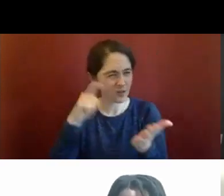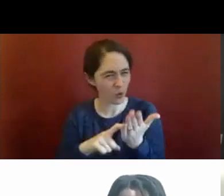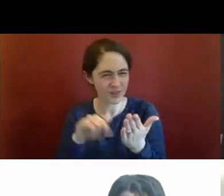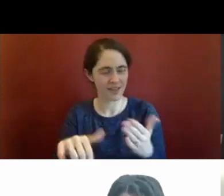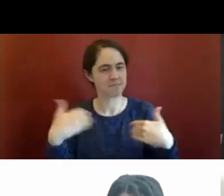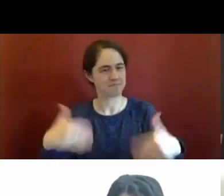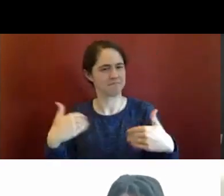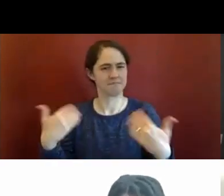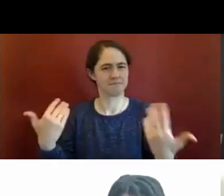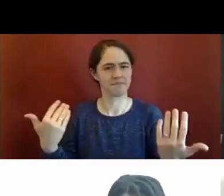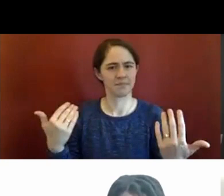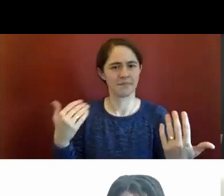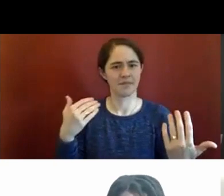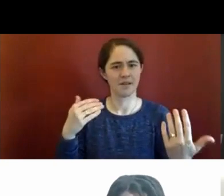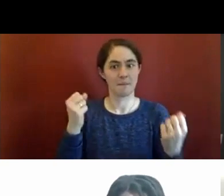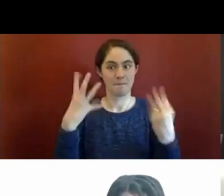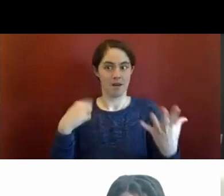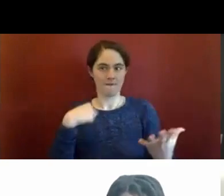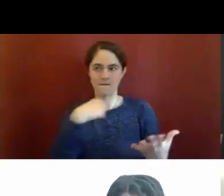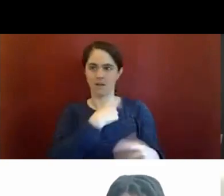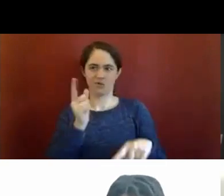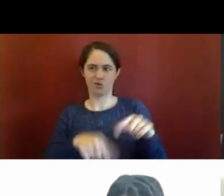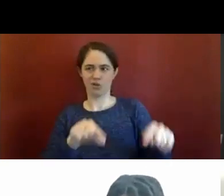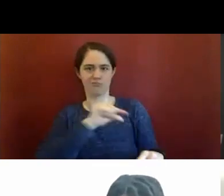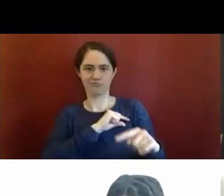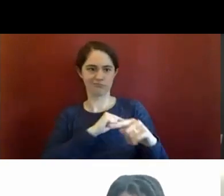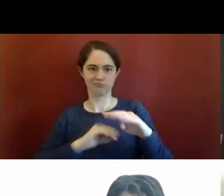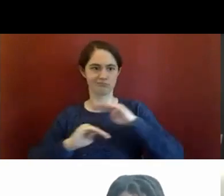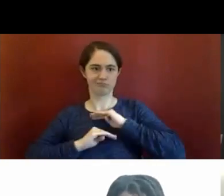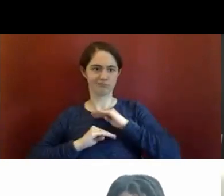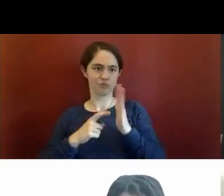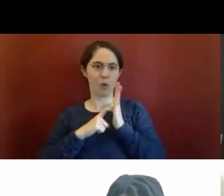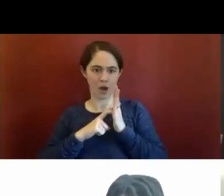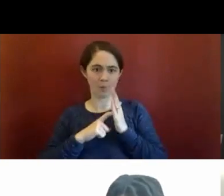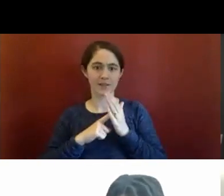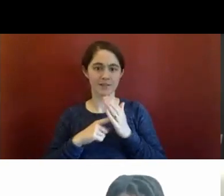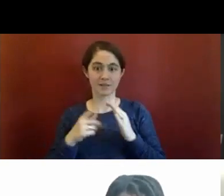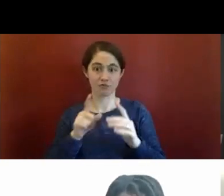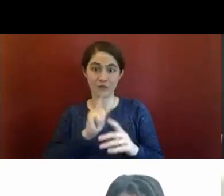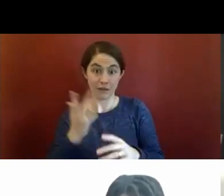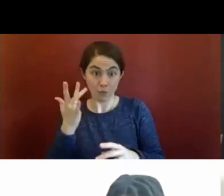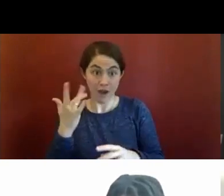a lot of us could have qualified for that. But language was really a barrier.